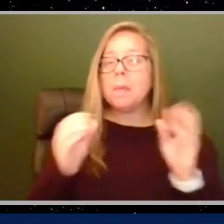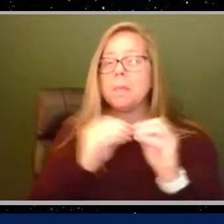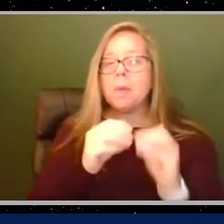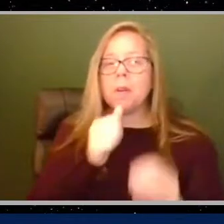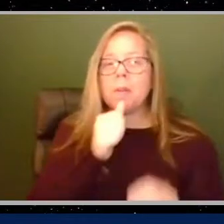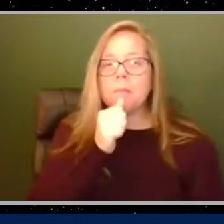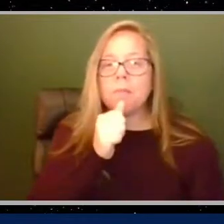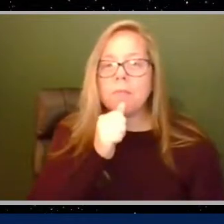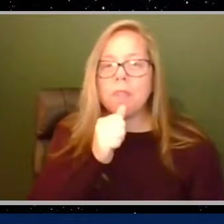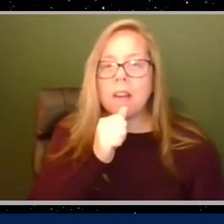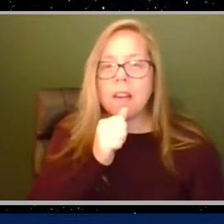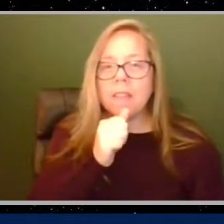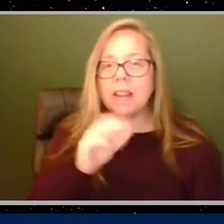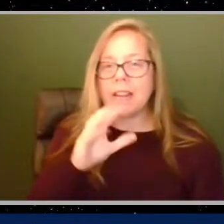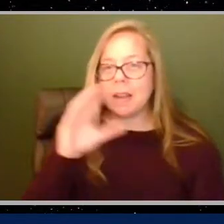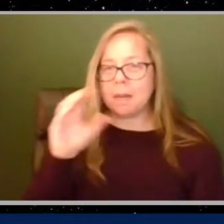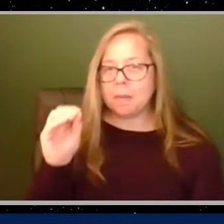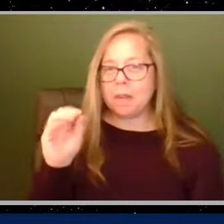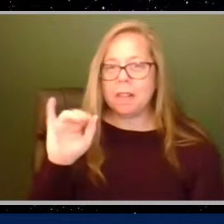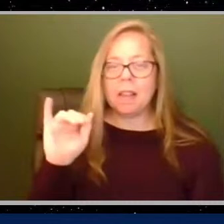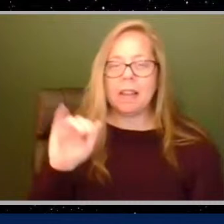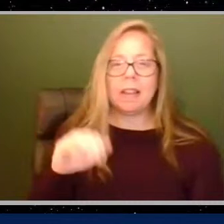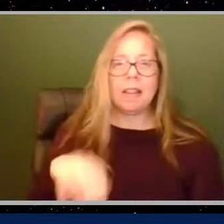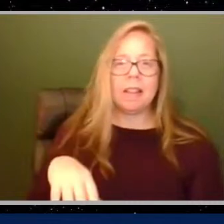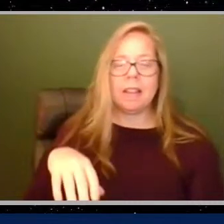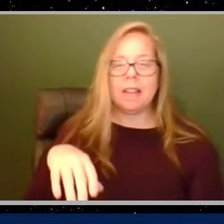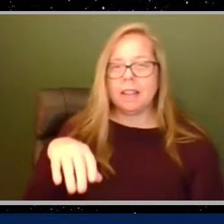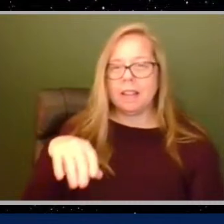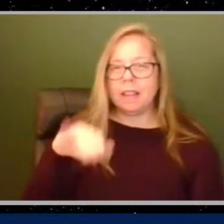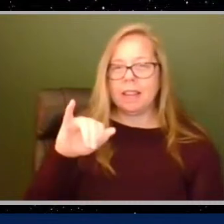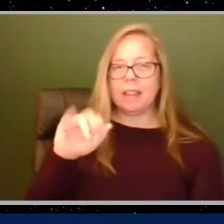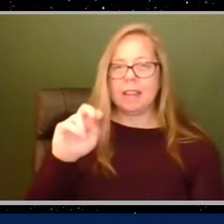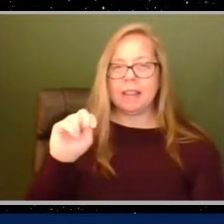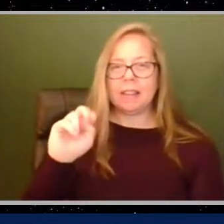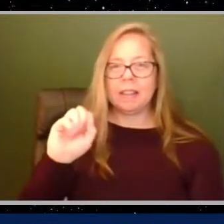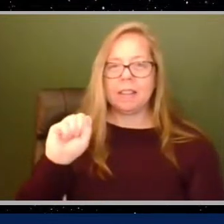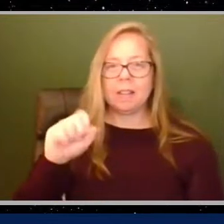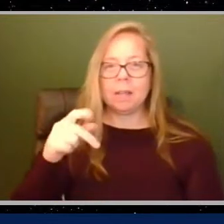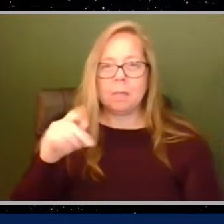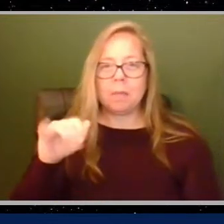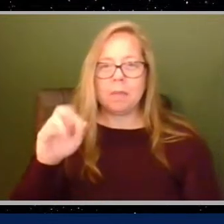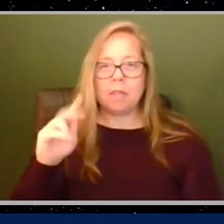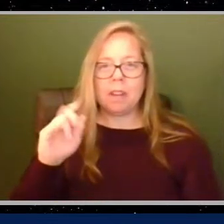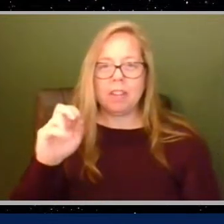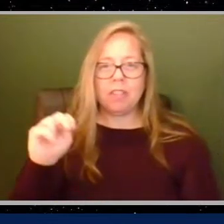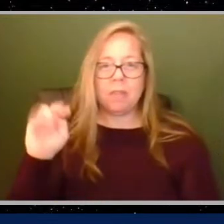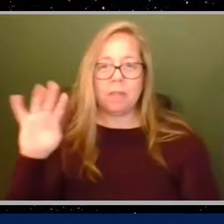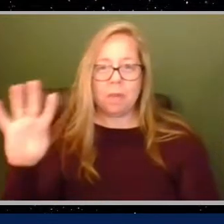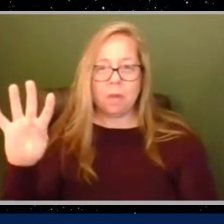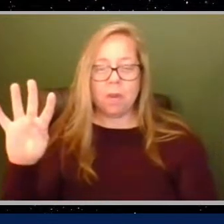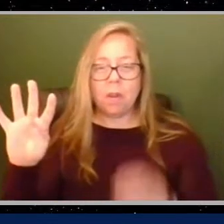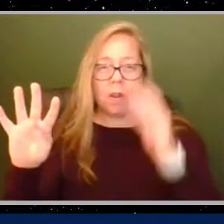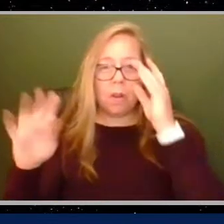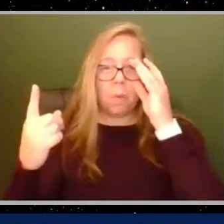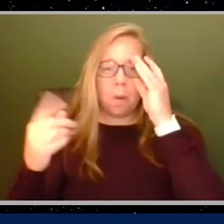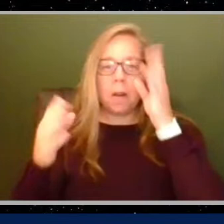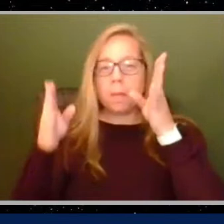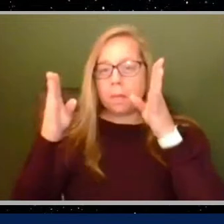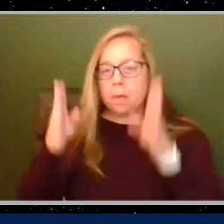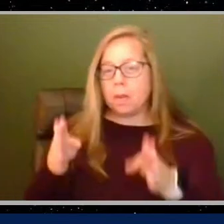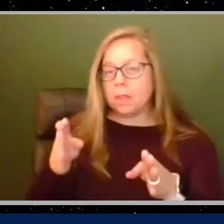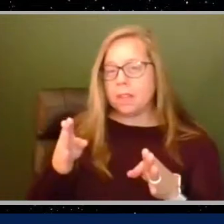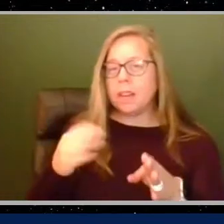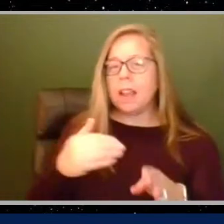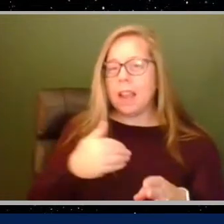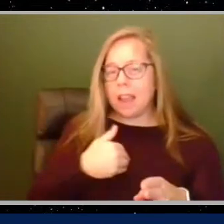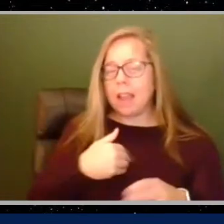example, Inspiration 4 with Haley Arsenault, who had the internal prosthesis as well. So I think that's going to be the future of it. And the fact